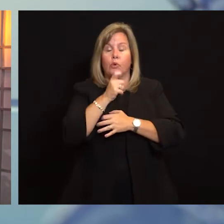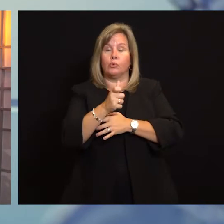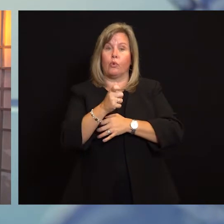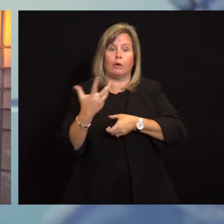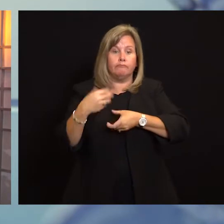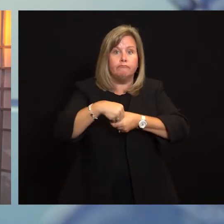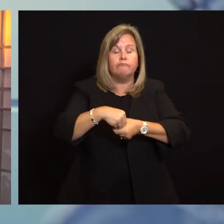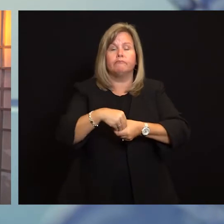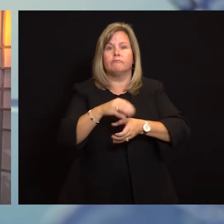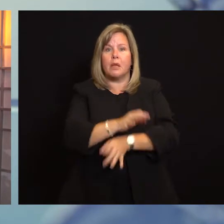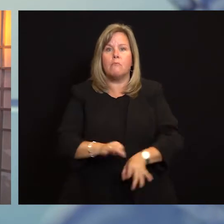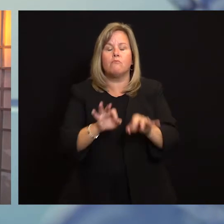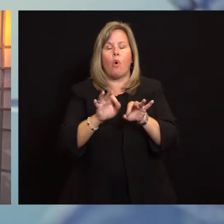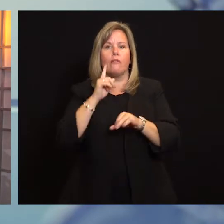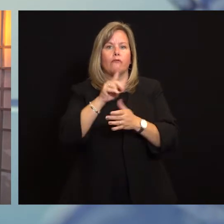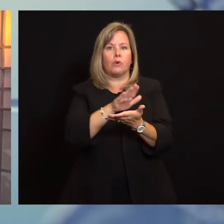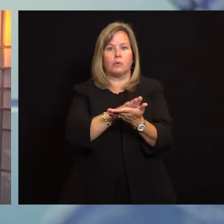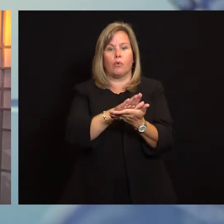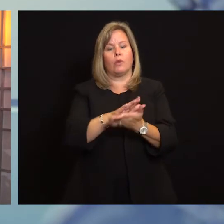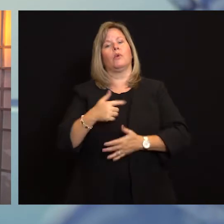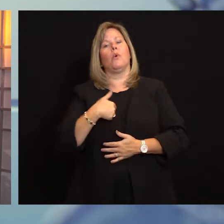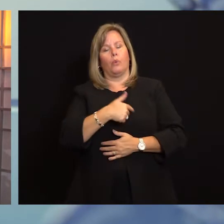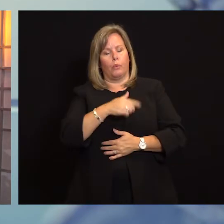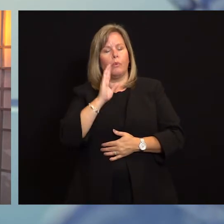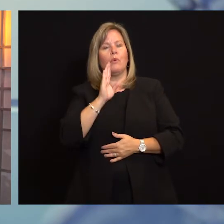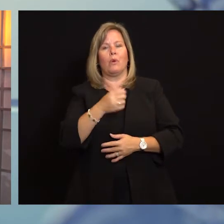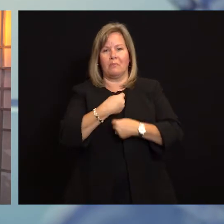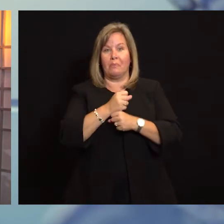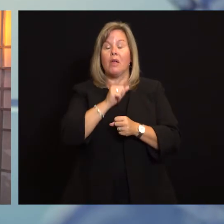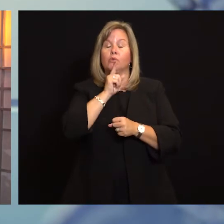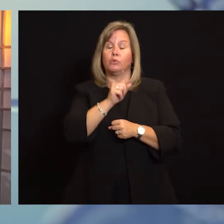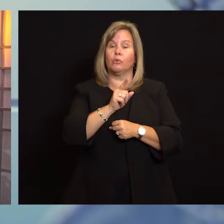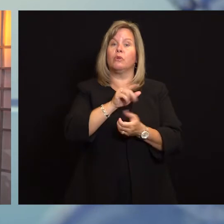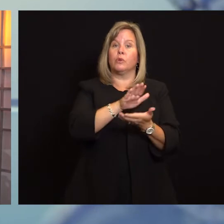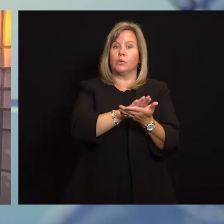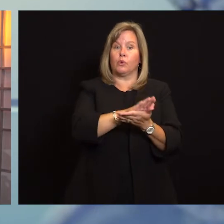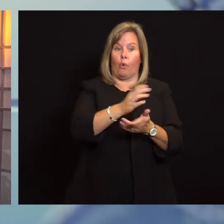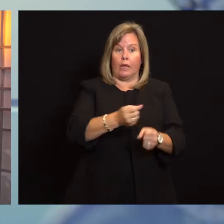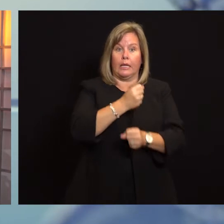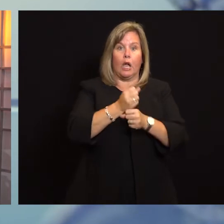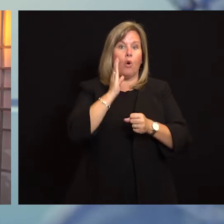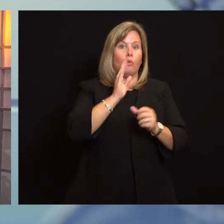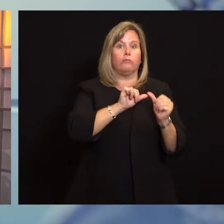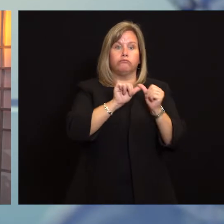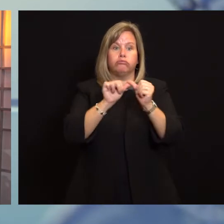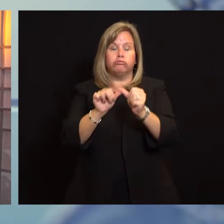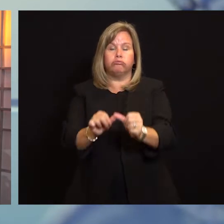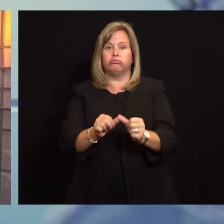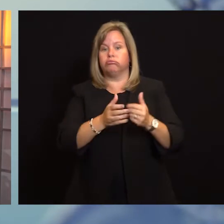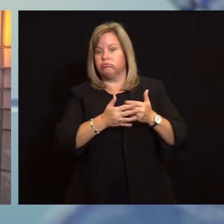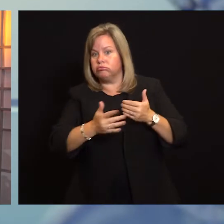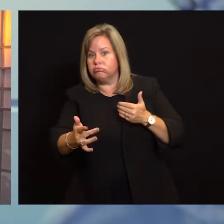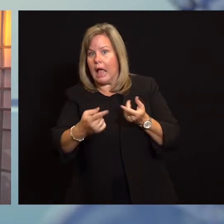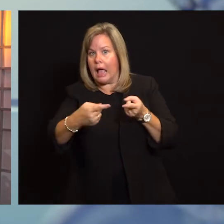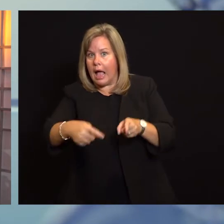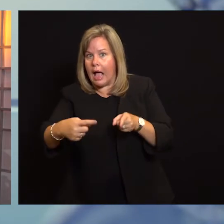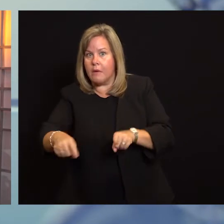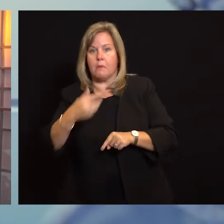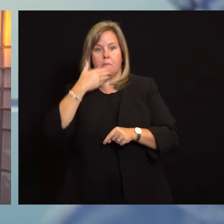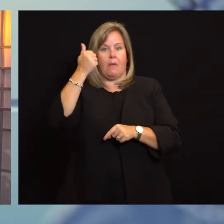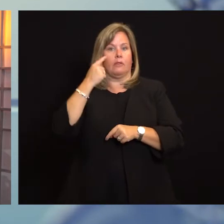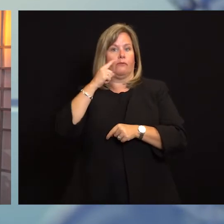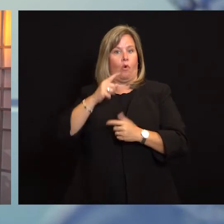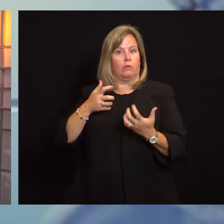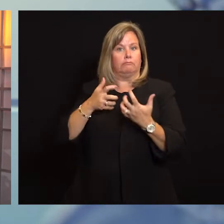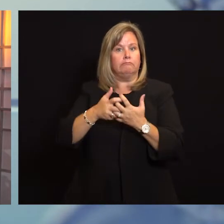schools. Together, we're going to make sure that this school year happens, and it happens in a way that is good for our kids and good for all of our